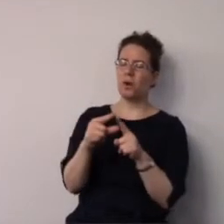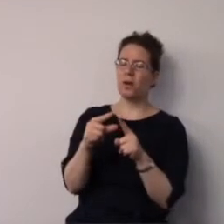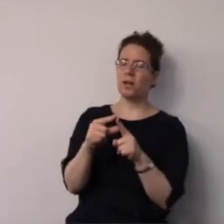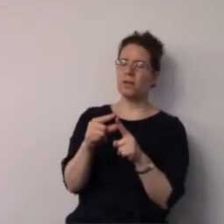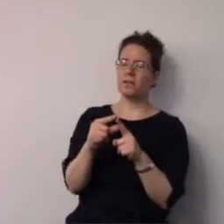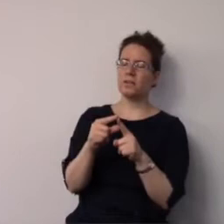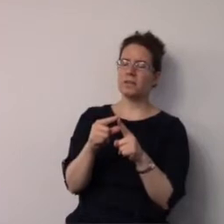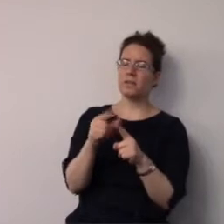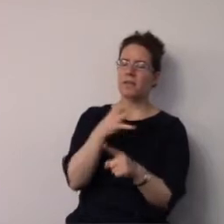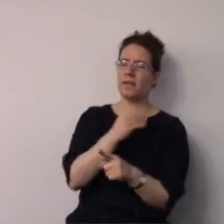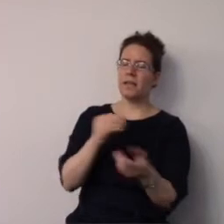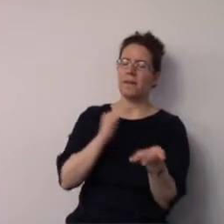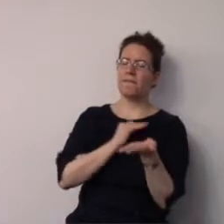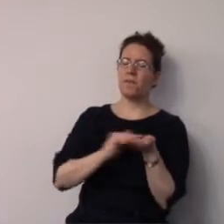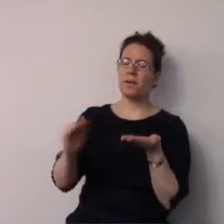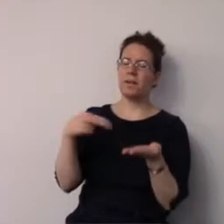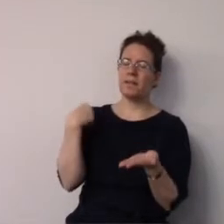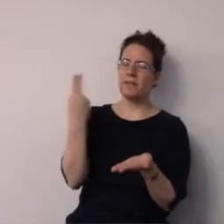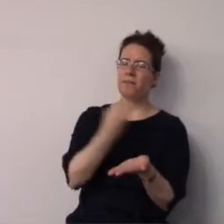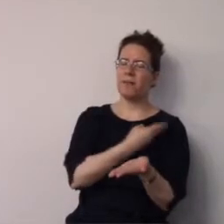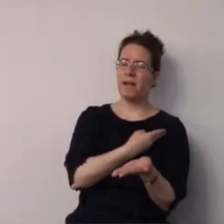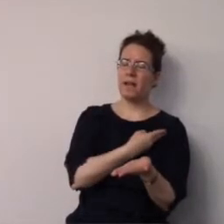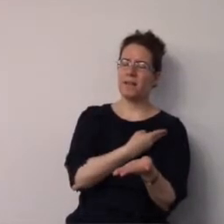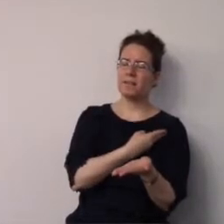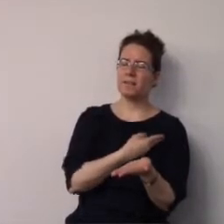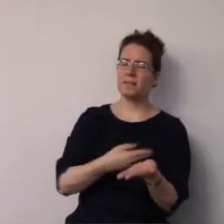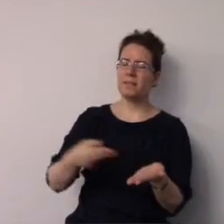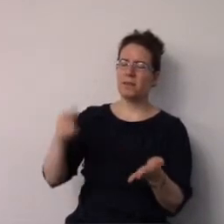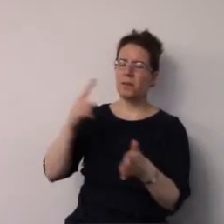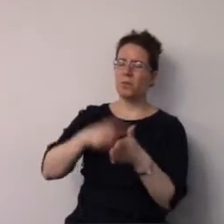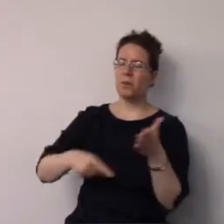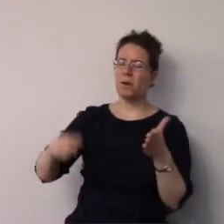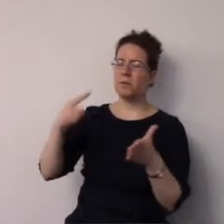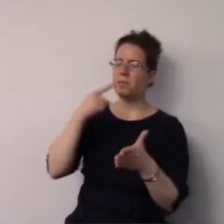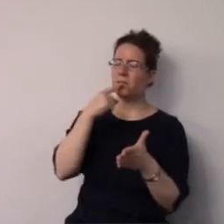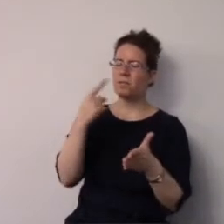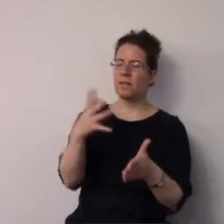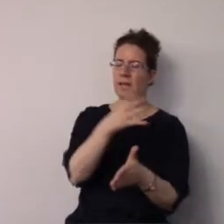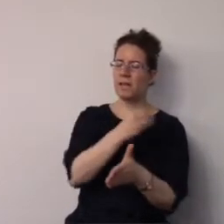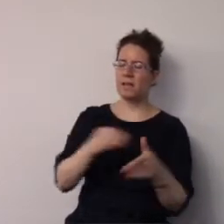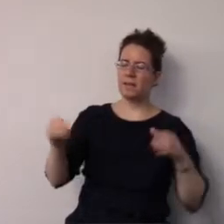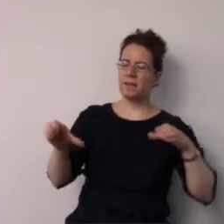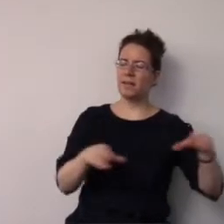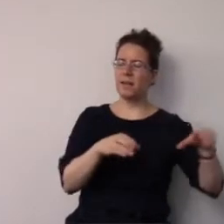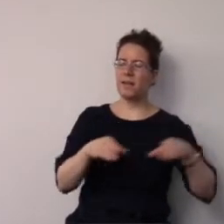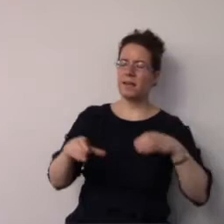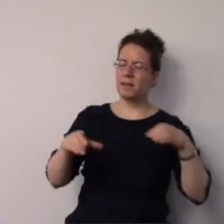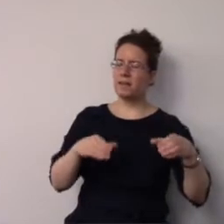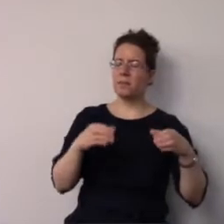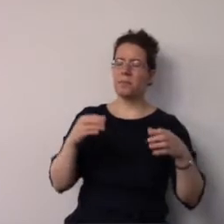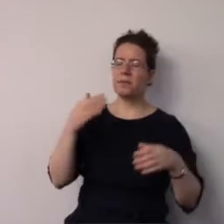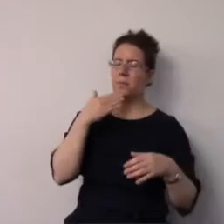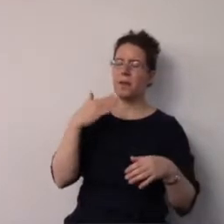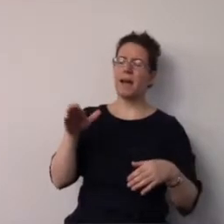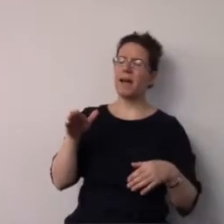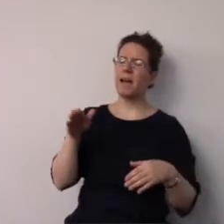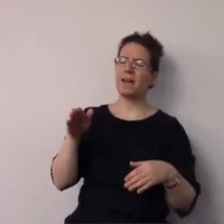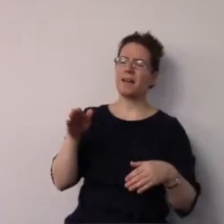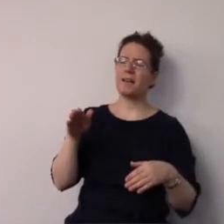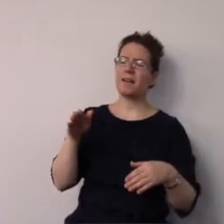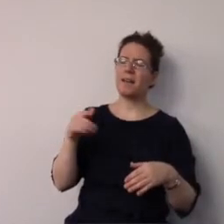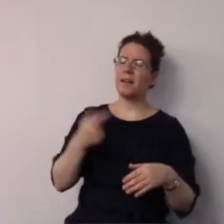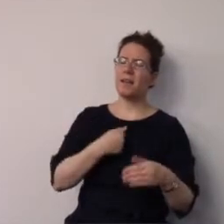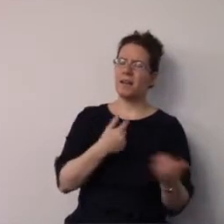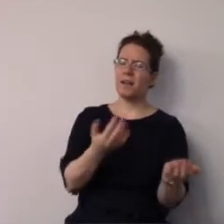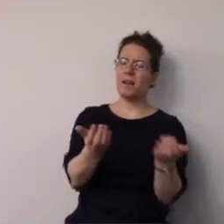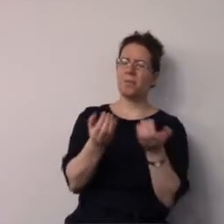you say, "Well done, oh Jesus." I come before you today, Jesus, just as I